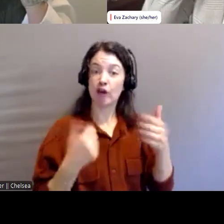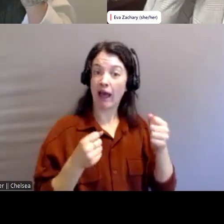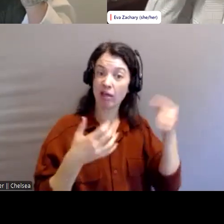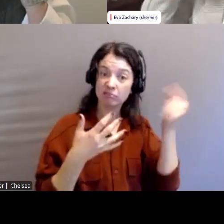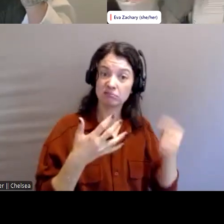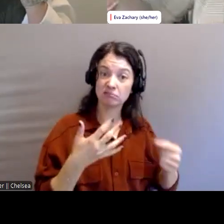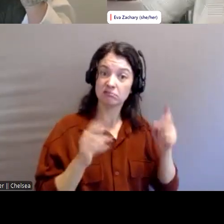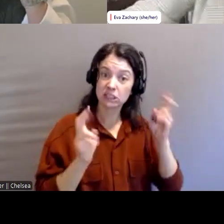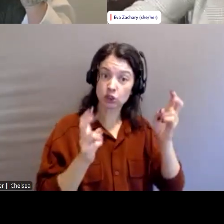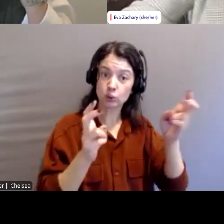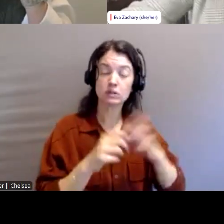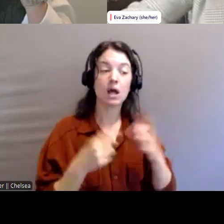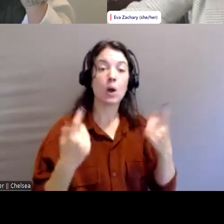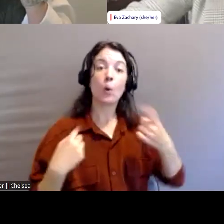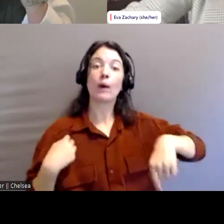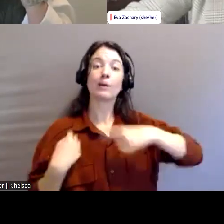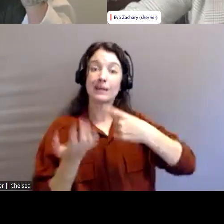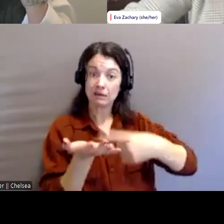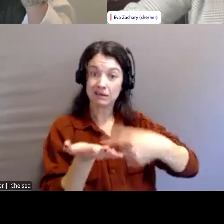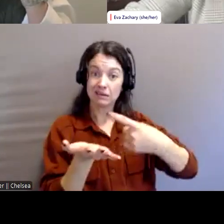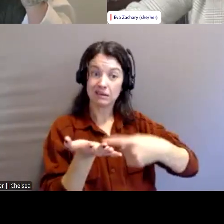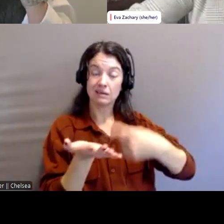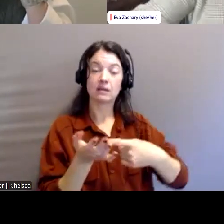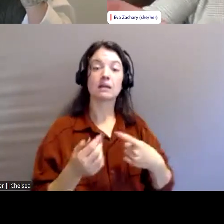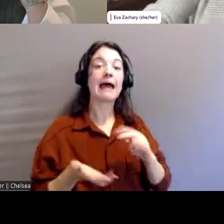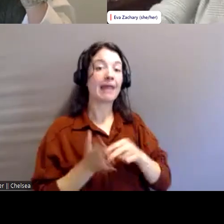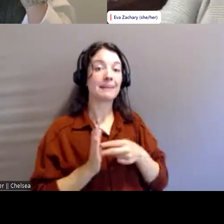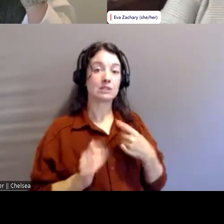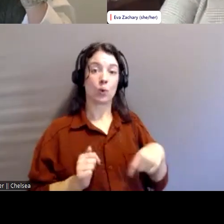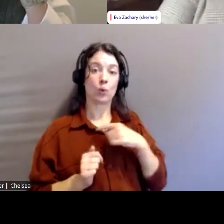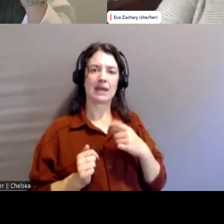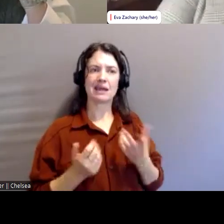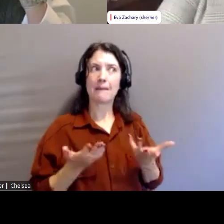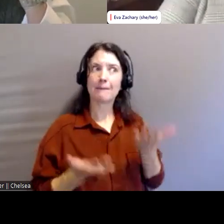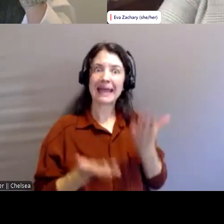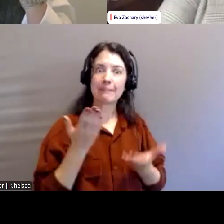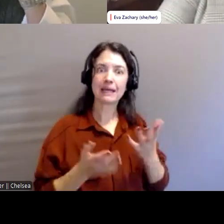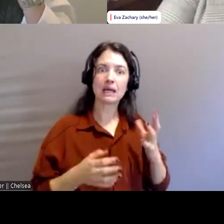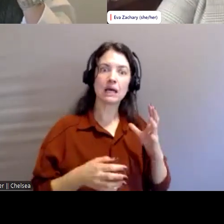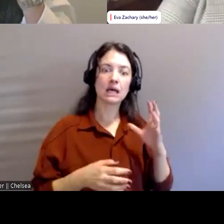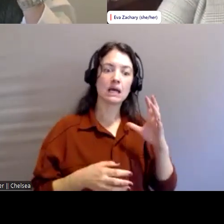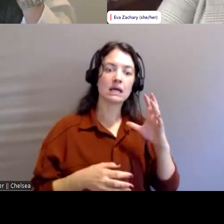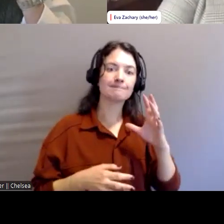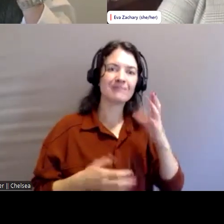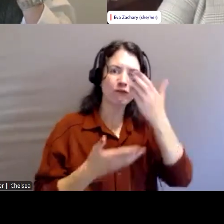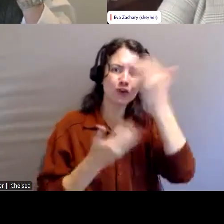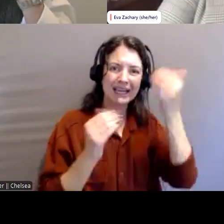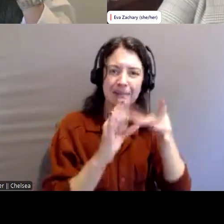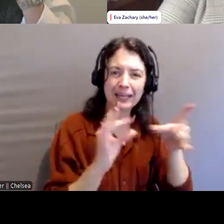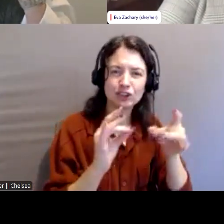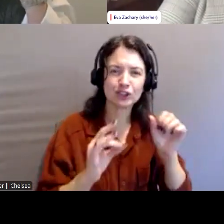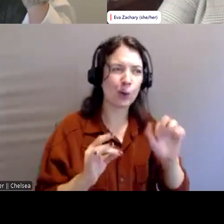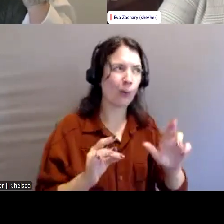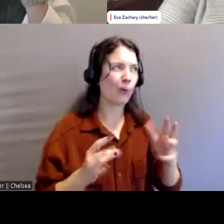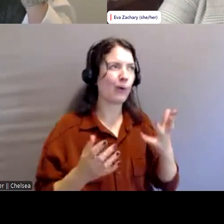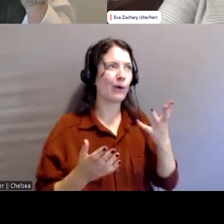when we have these conversations, we are at risk of kind of missing out on or not kind of making